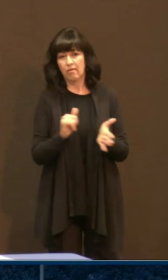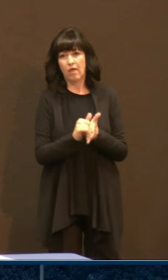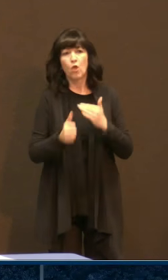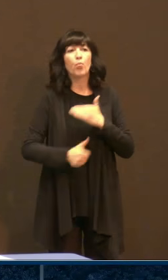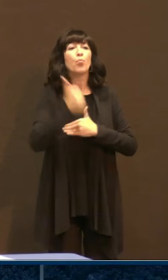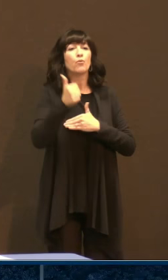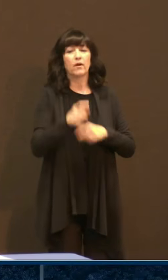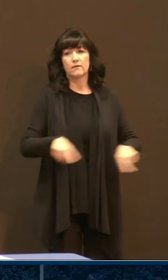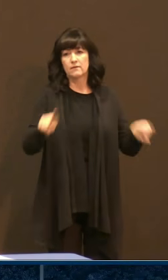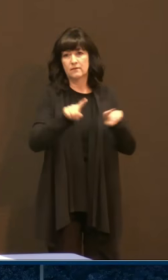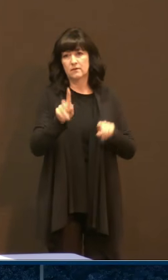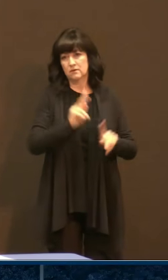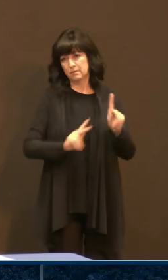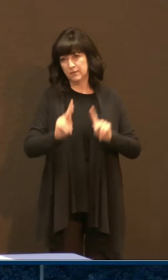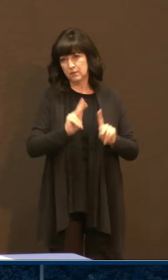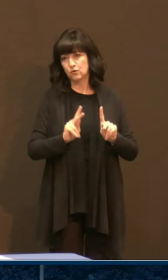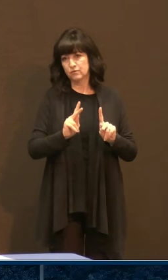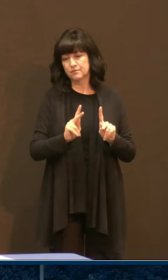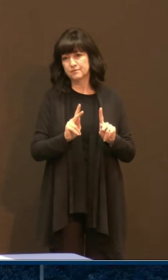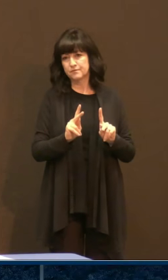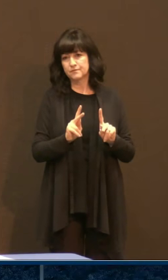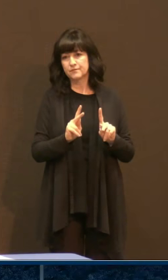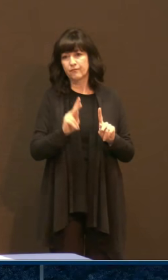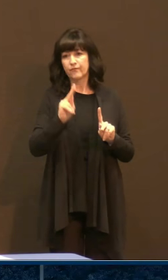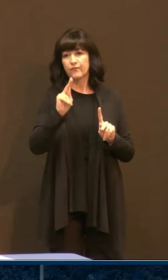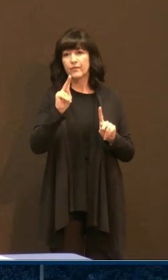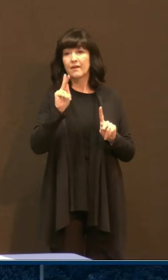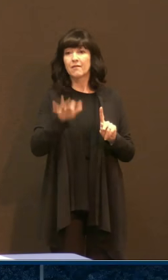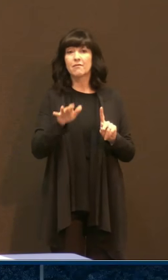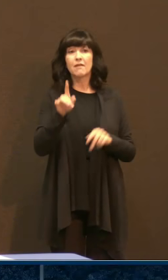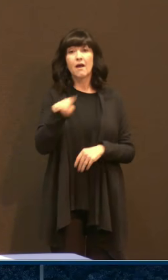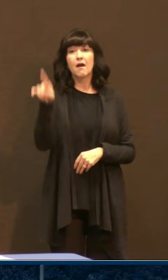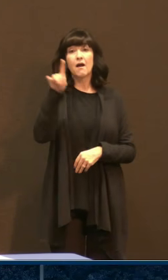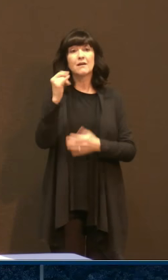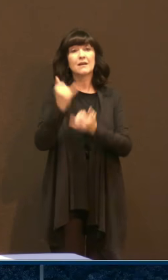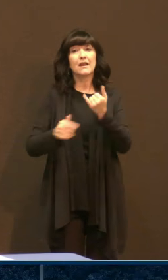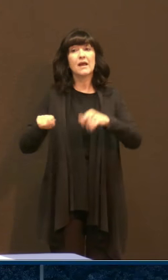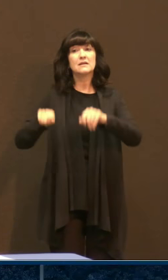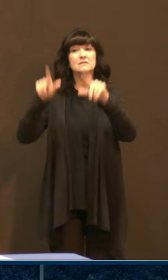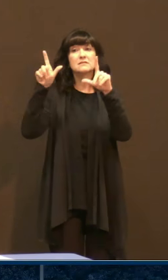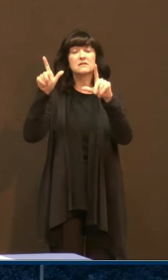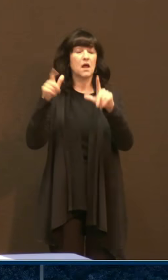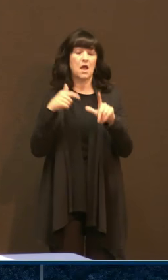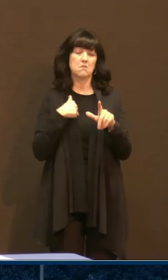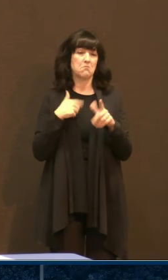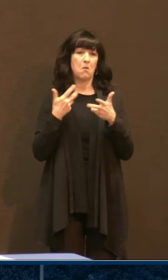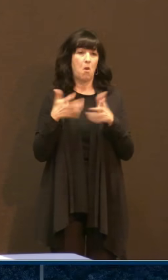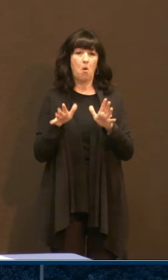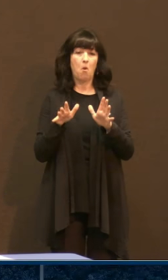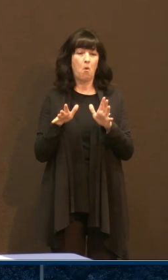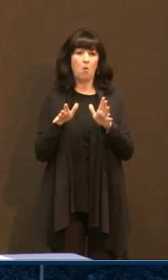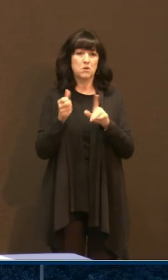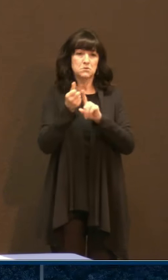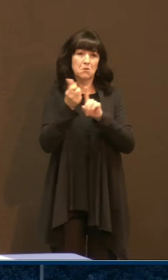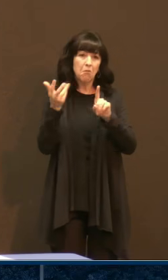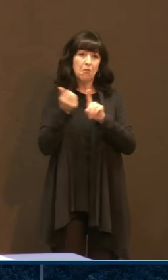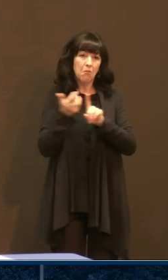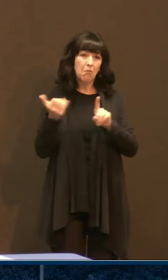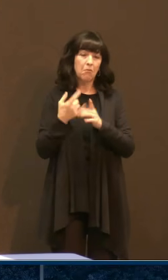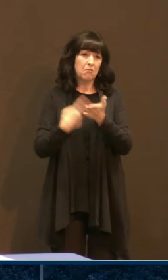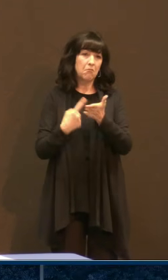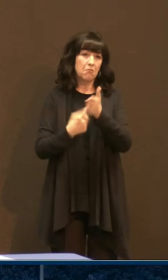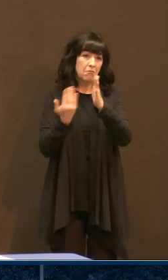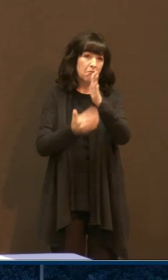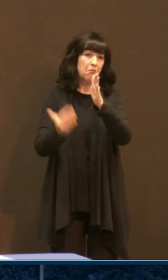the last slide, I won't go over it at all, is just the series of measures that we've taken from March 11th to close down